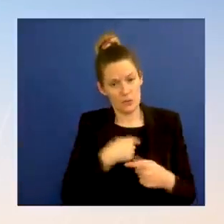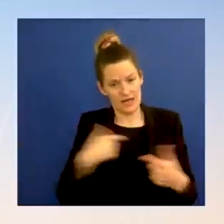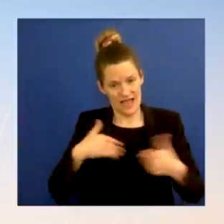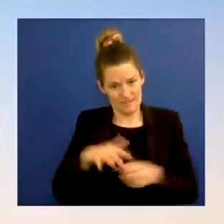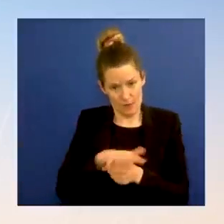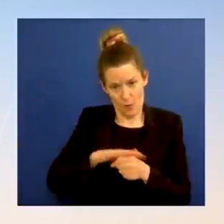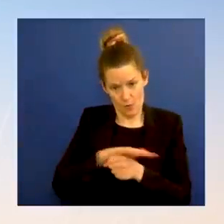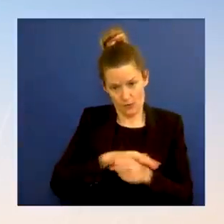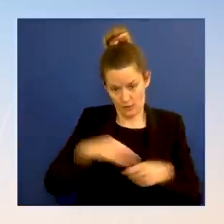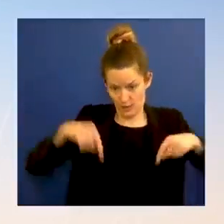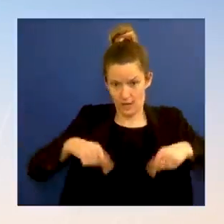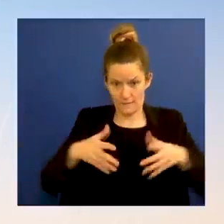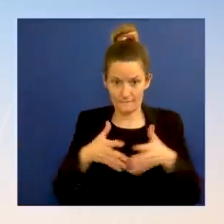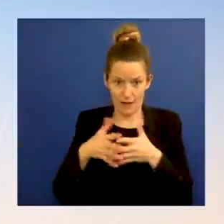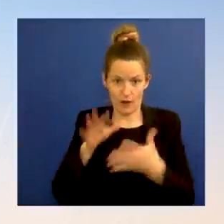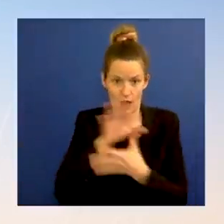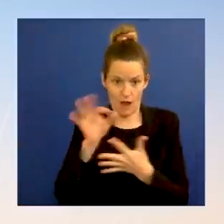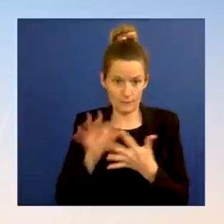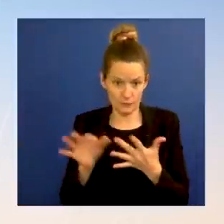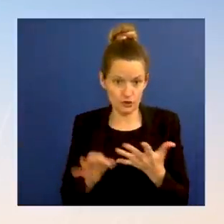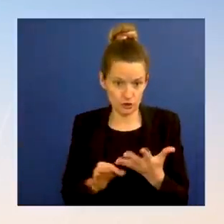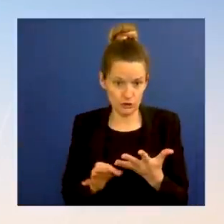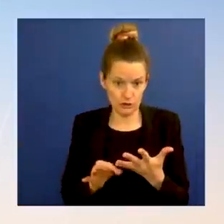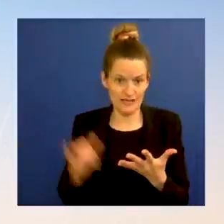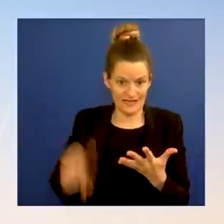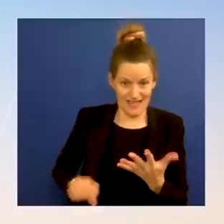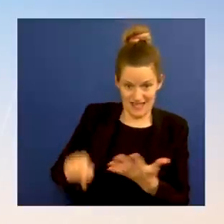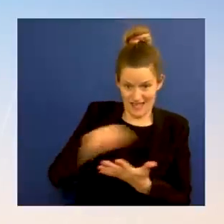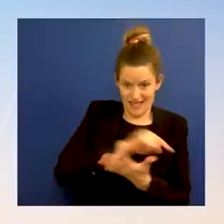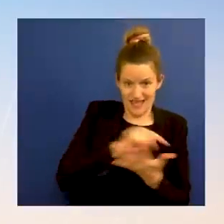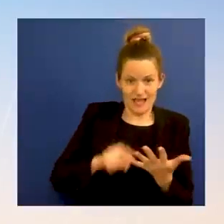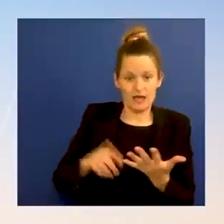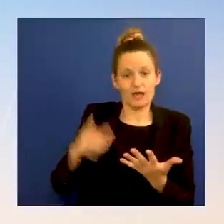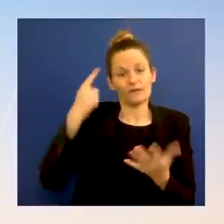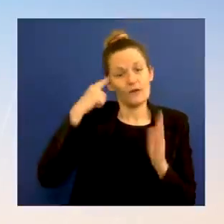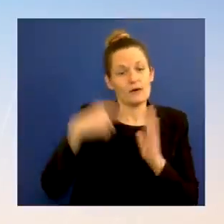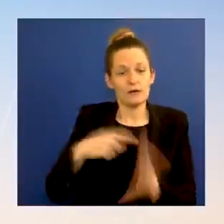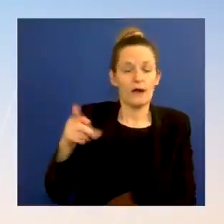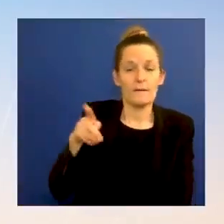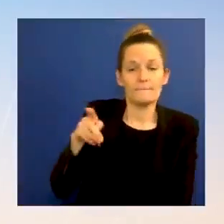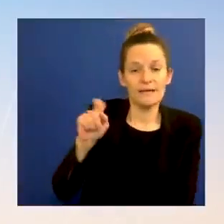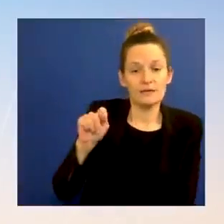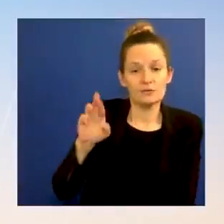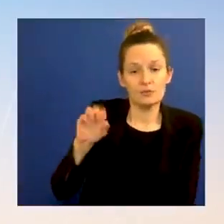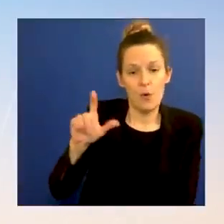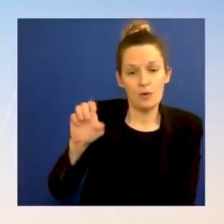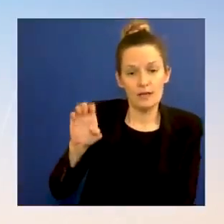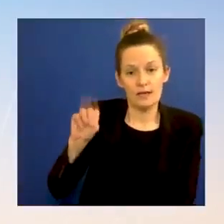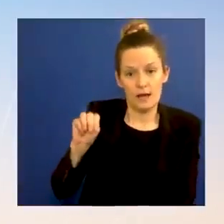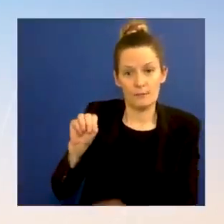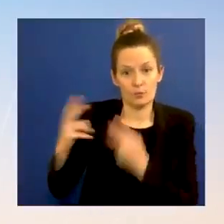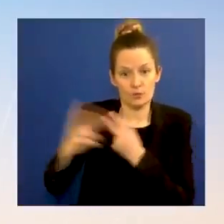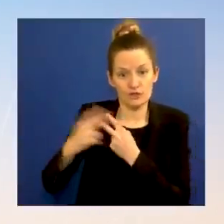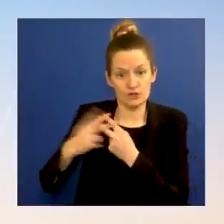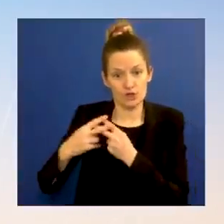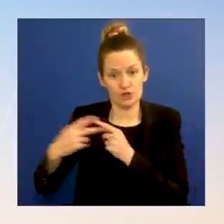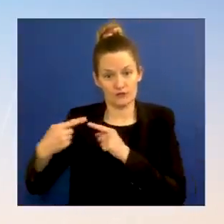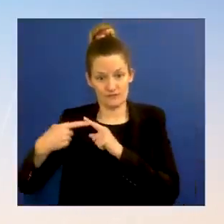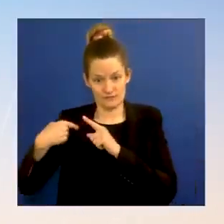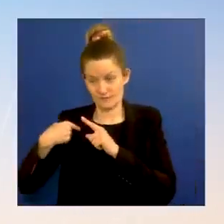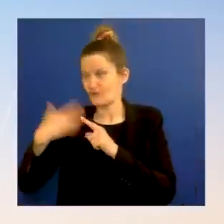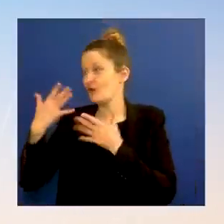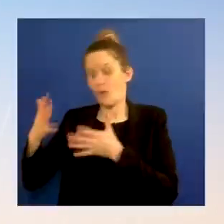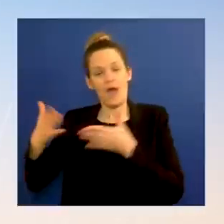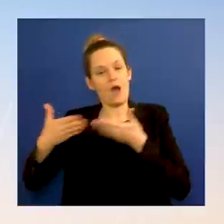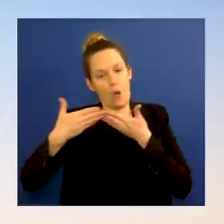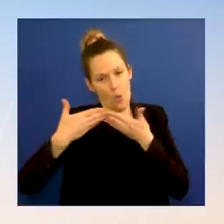Petroleum Reserve. That is something where the process is just getting going right now. It takes a little bit to get that going. And then,